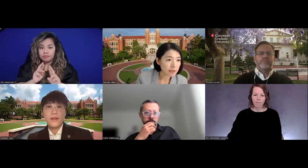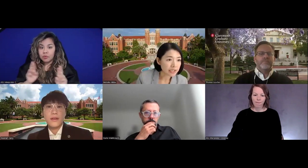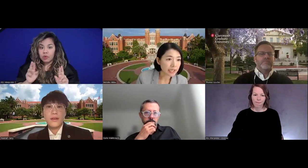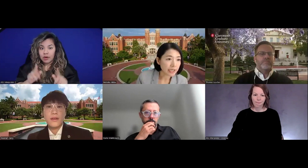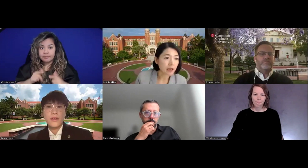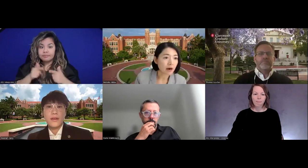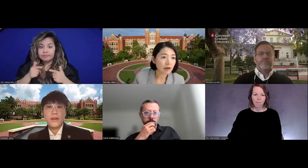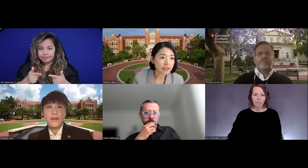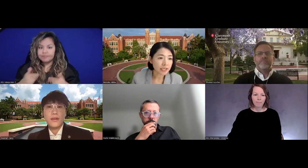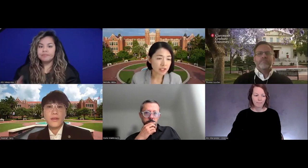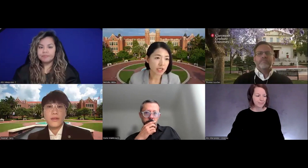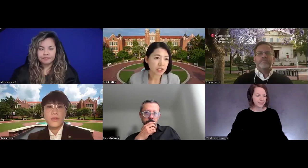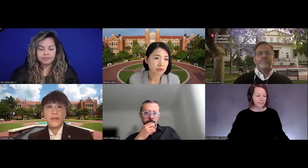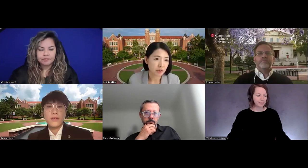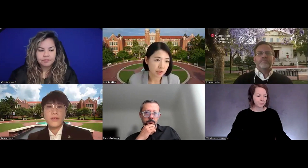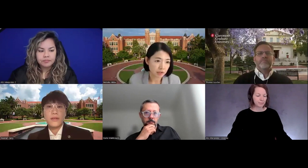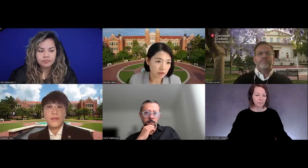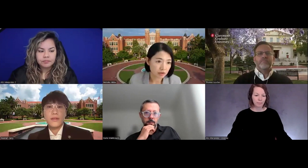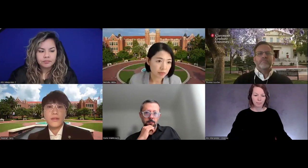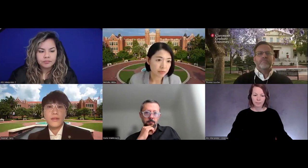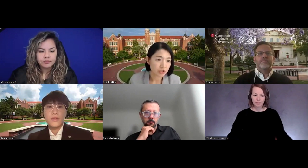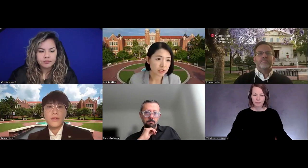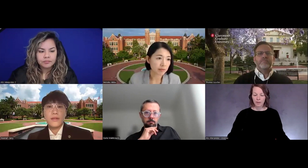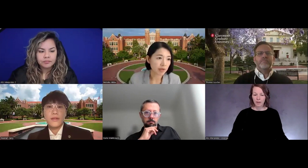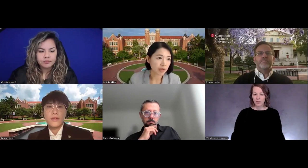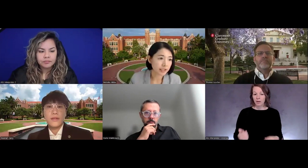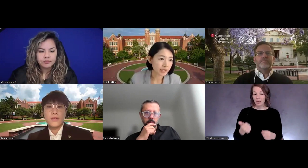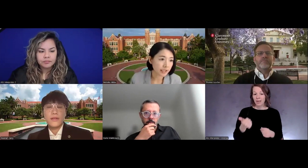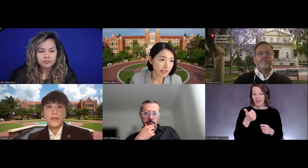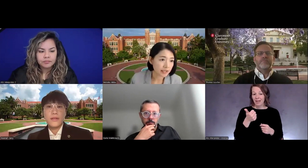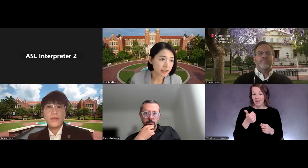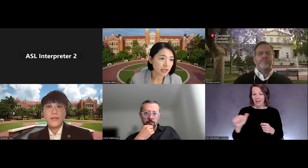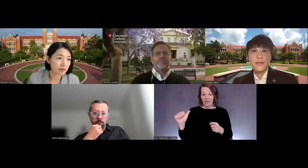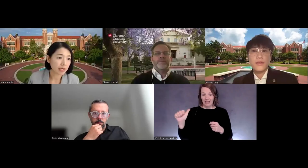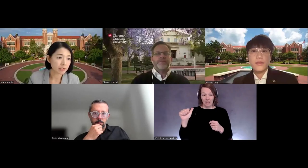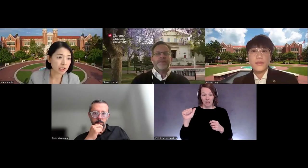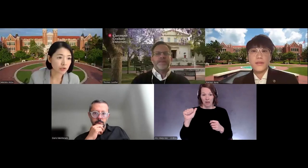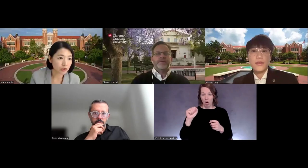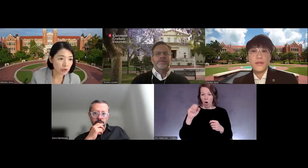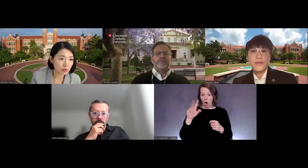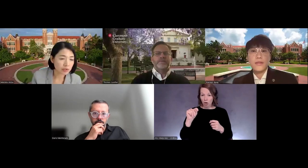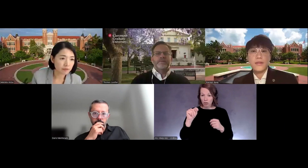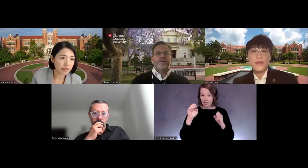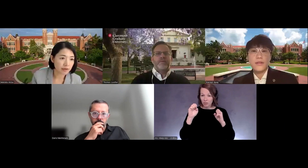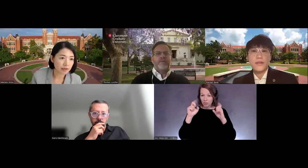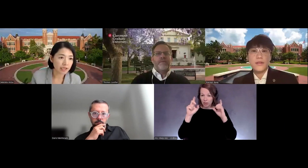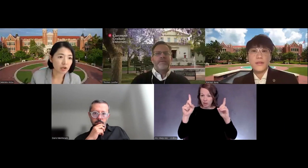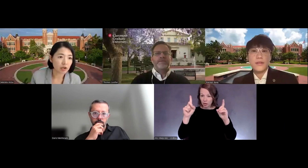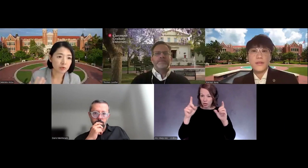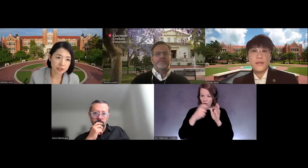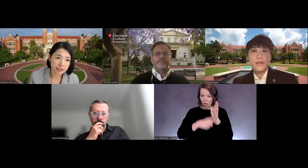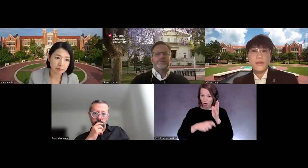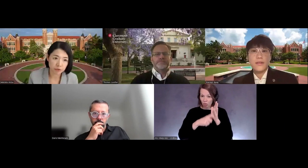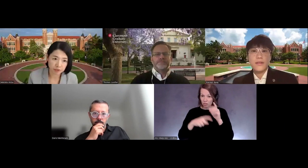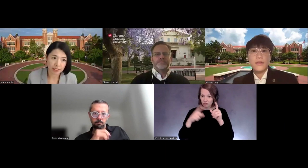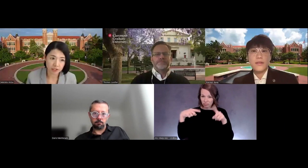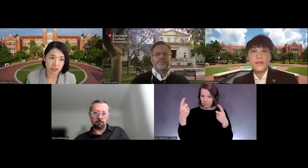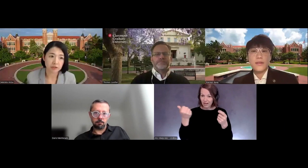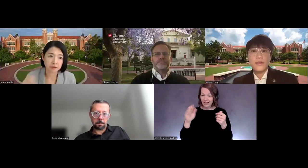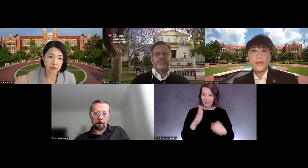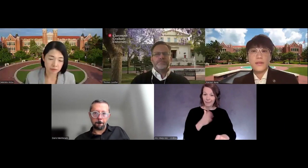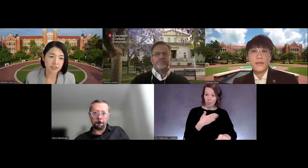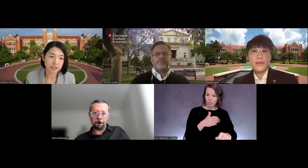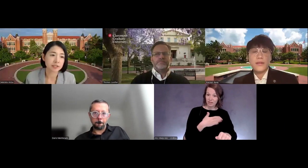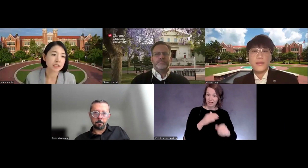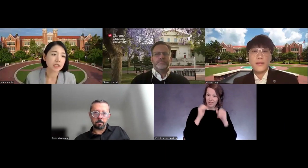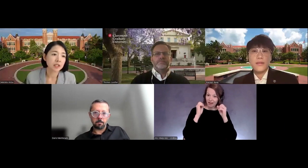Has there been any art education article published in the past decade? I would like to know if there are any opportunity in music education.